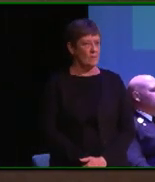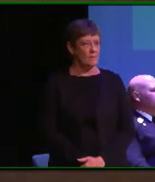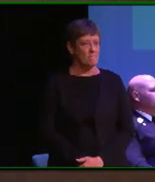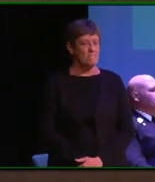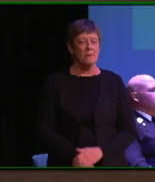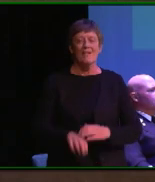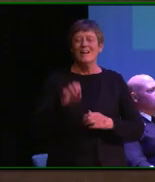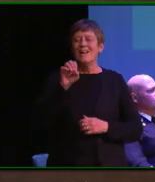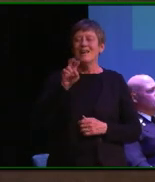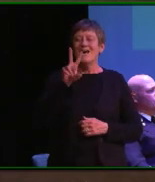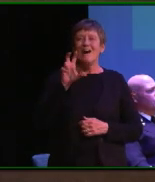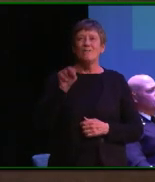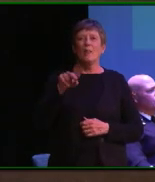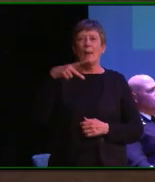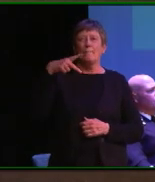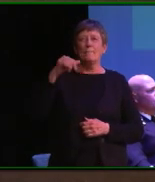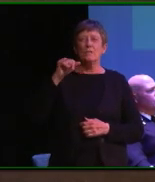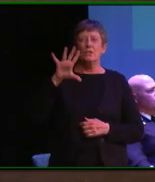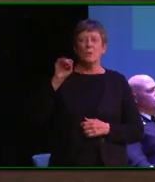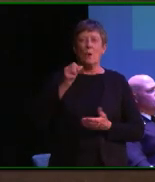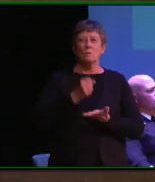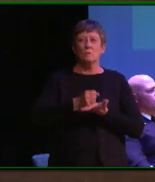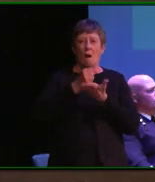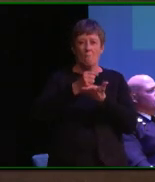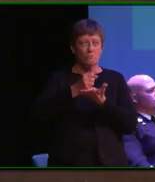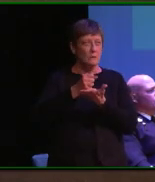The Evelyn Pacheco Scholarship goes to